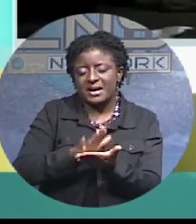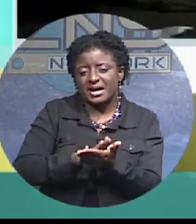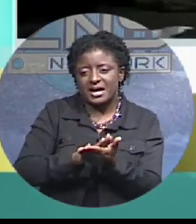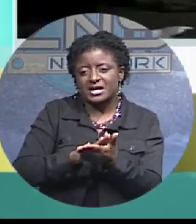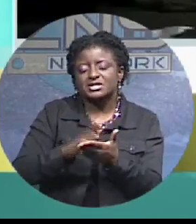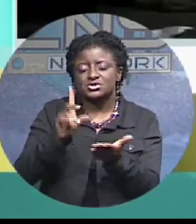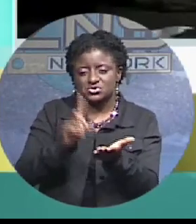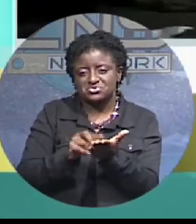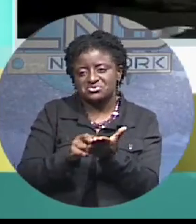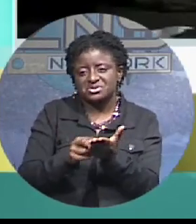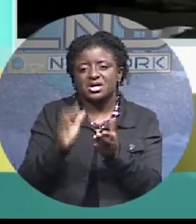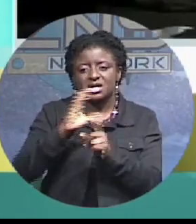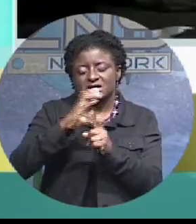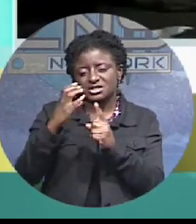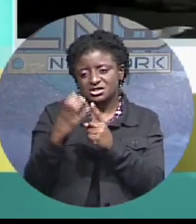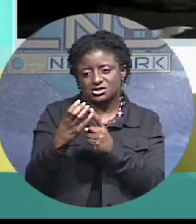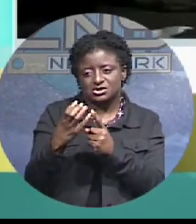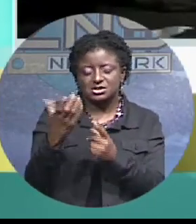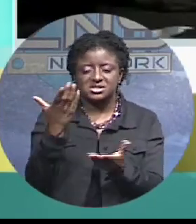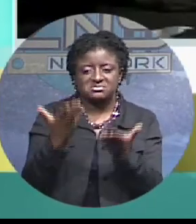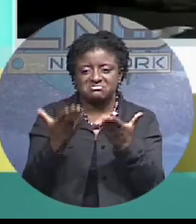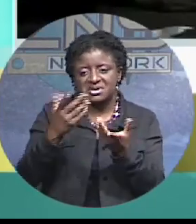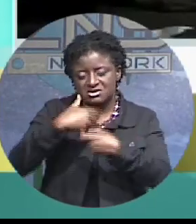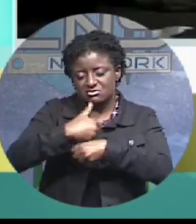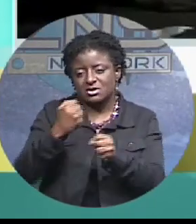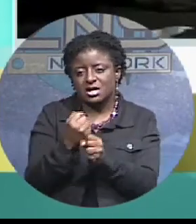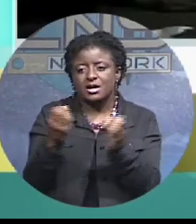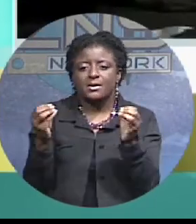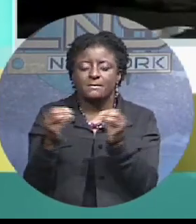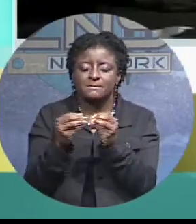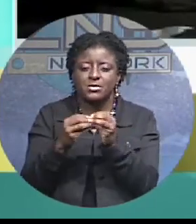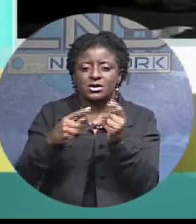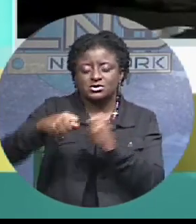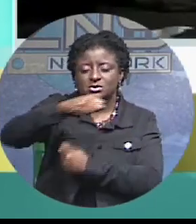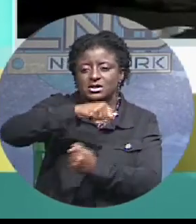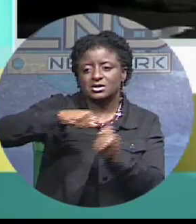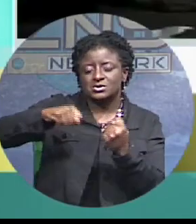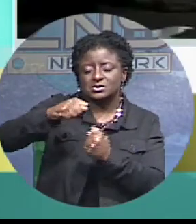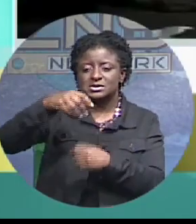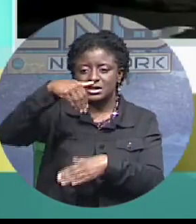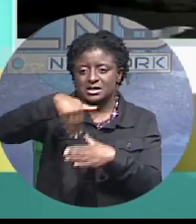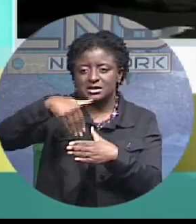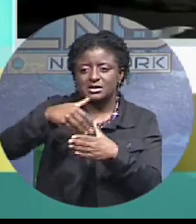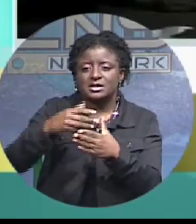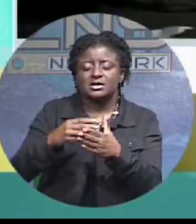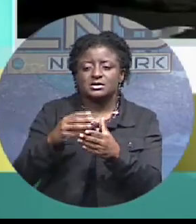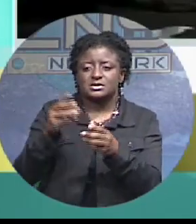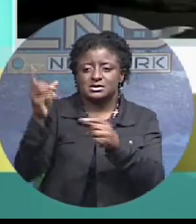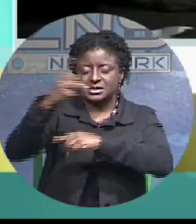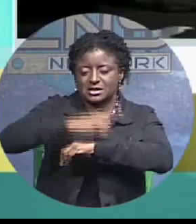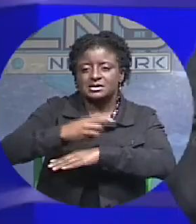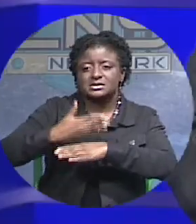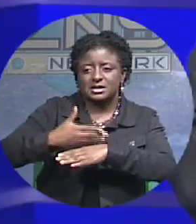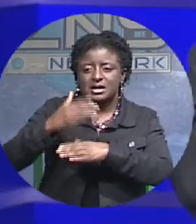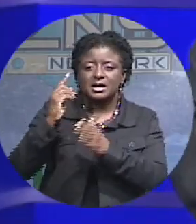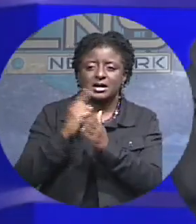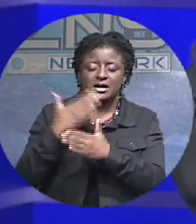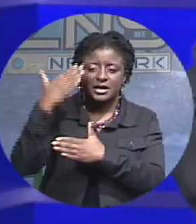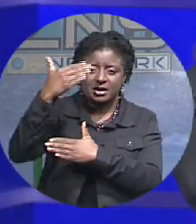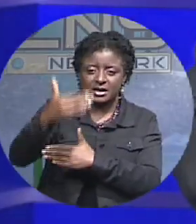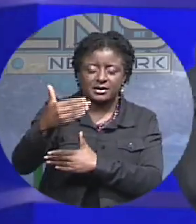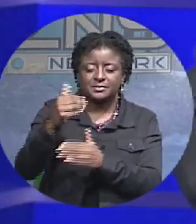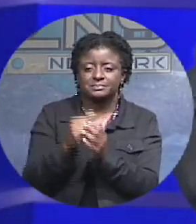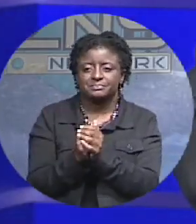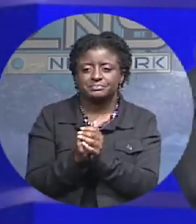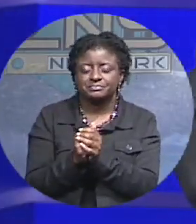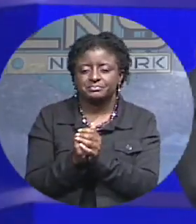tornadic activity in the days ahead. We'll hear more from that with meteorologist Greg Thompson in just a few minutes.